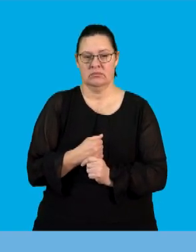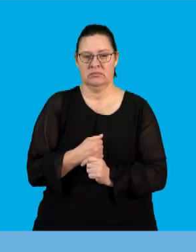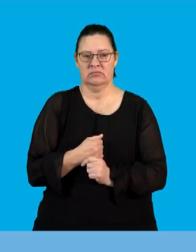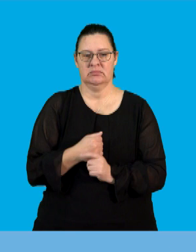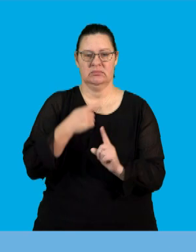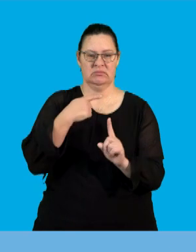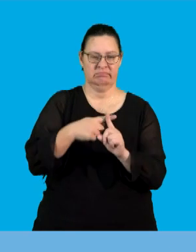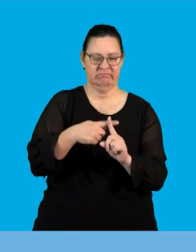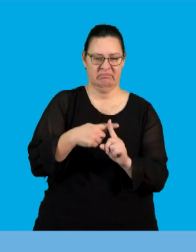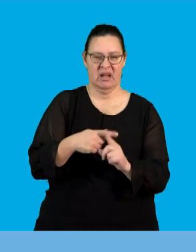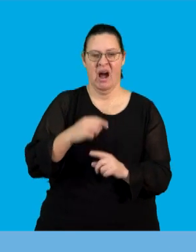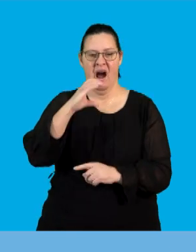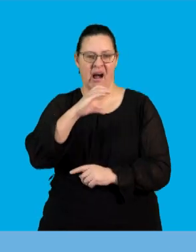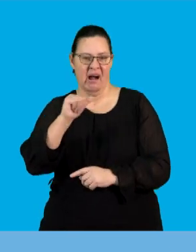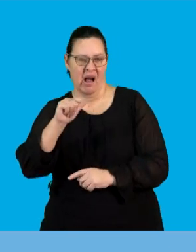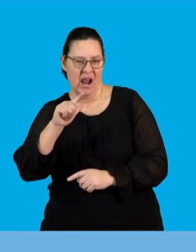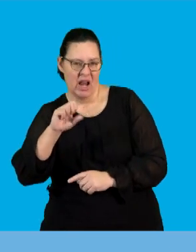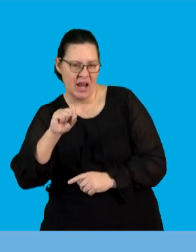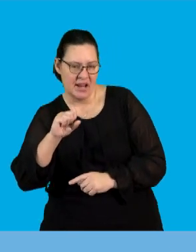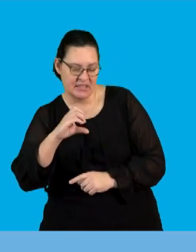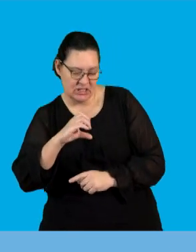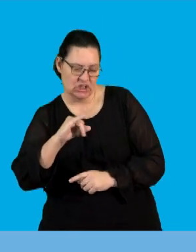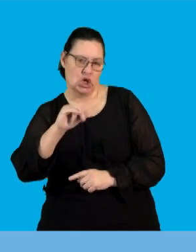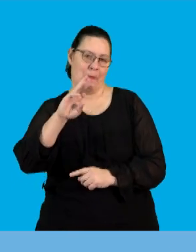hydrochloric acid plus calcium